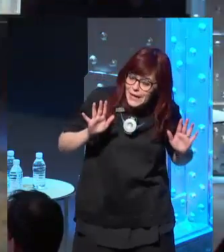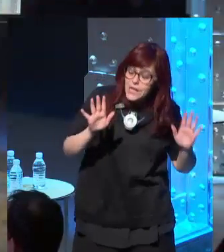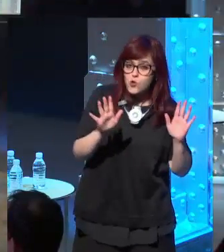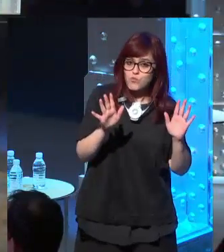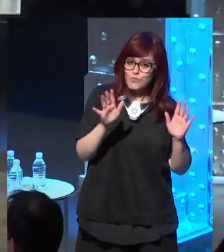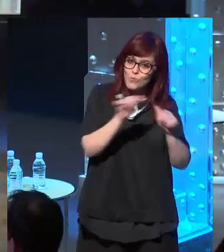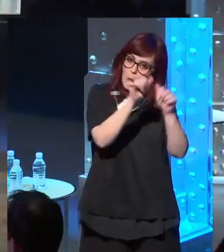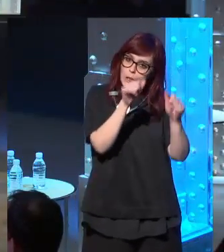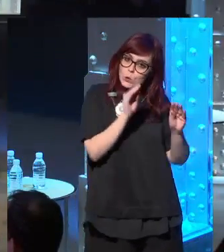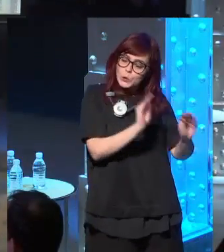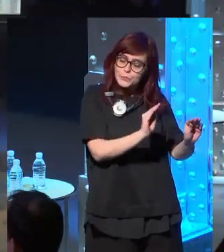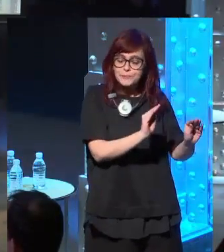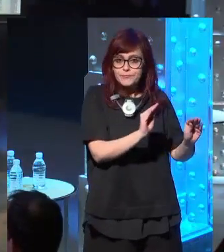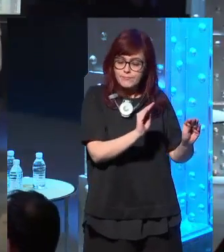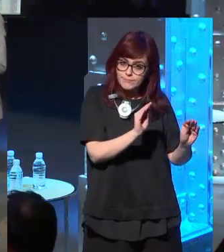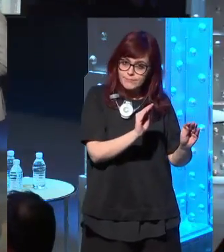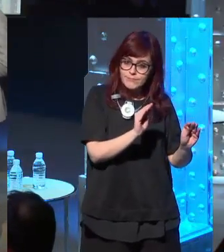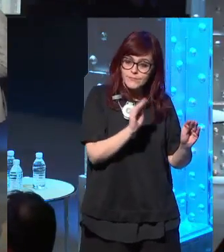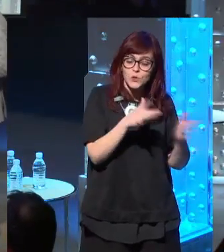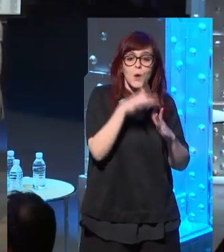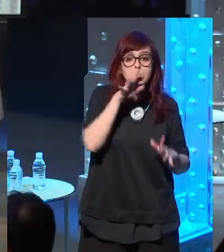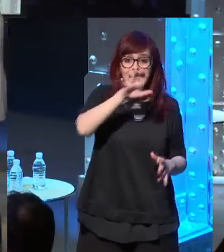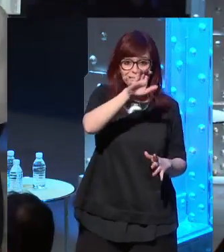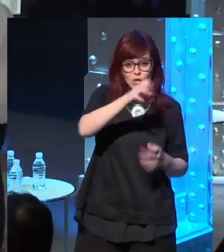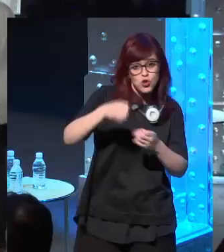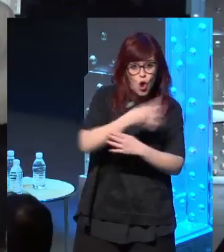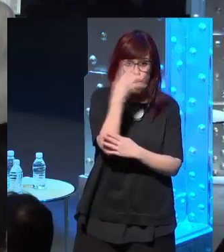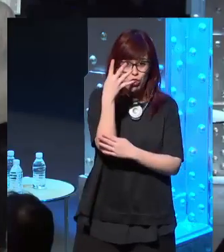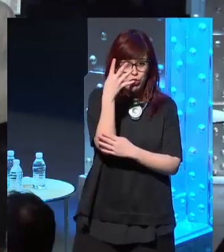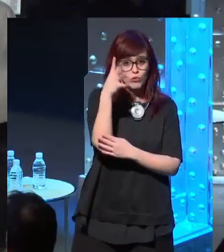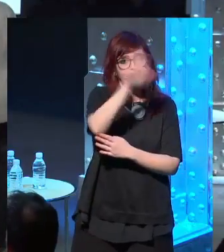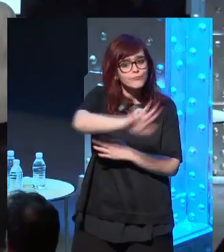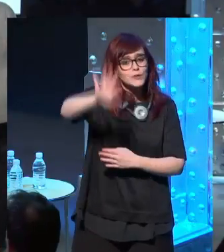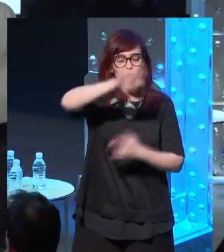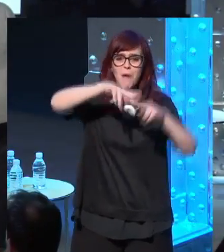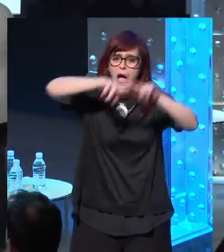countries to see what could he take back as inspiration.